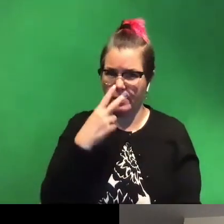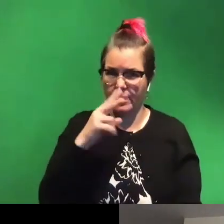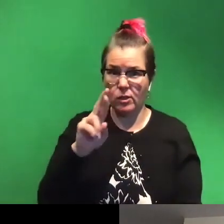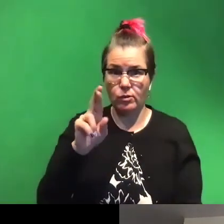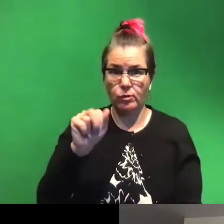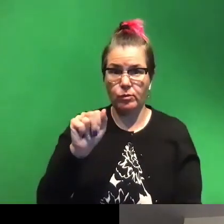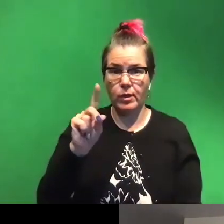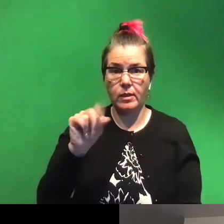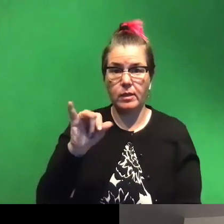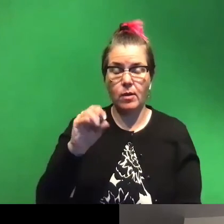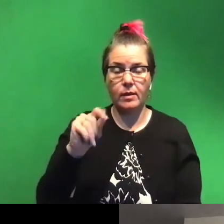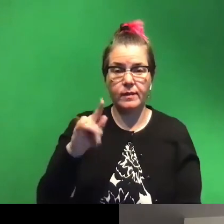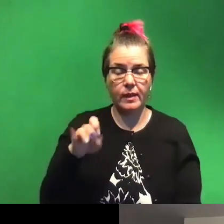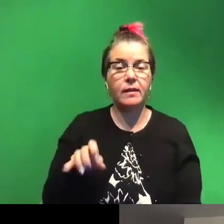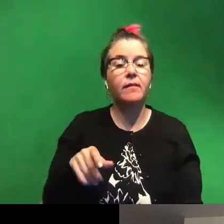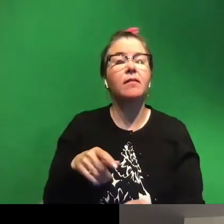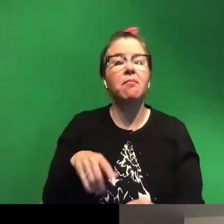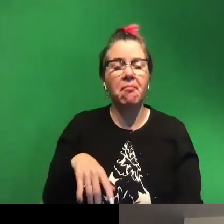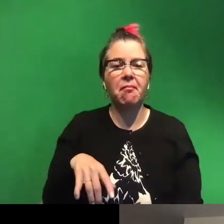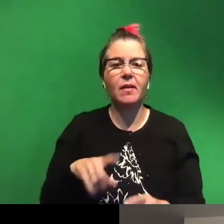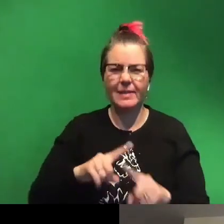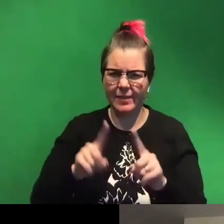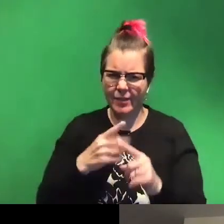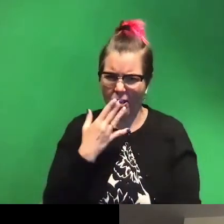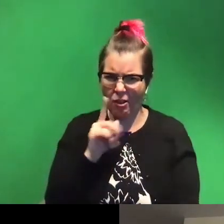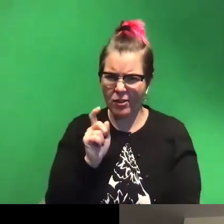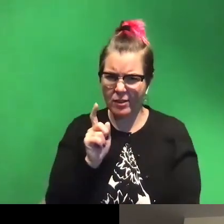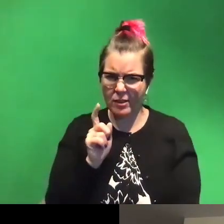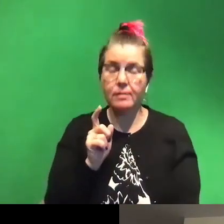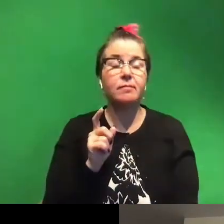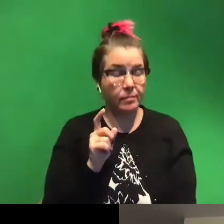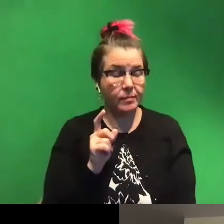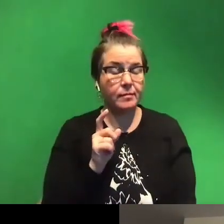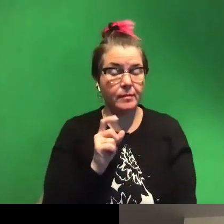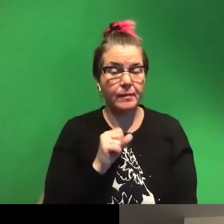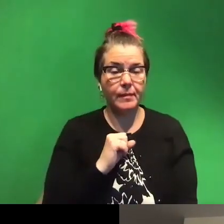from. That's wild. Does it come in different colors? They do. I mean,